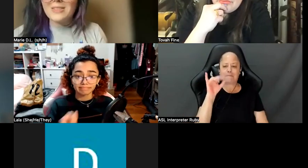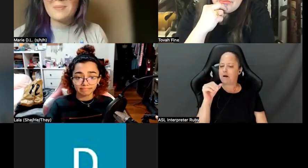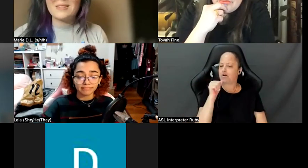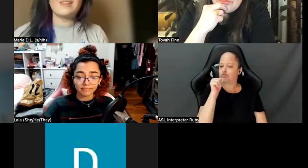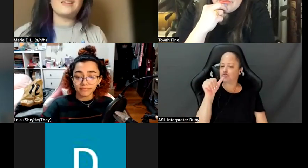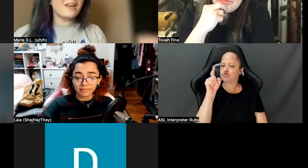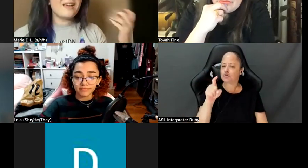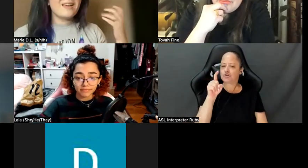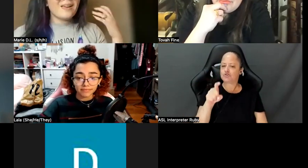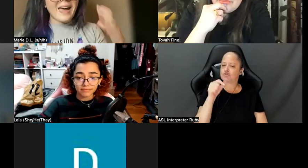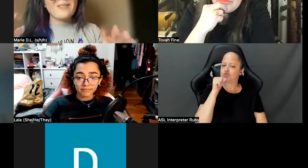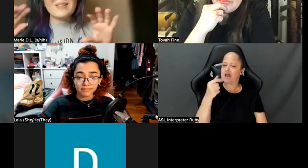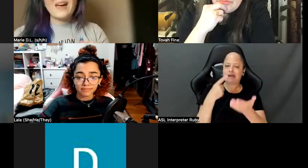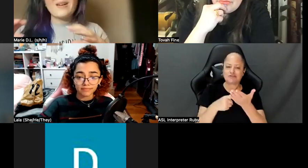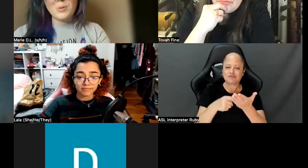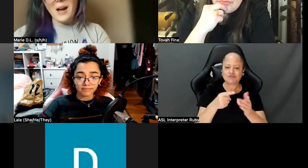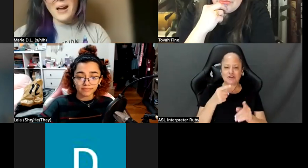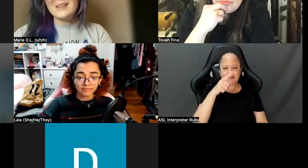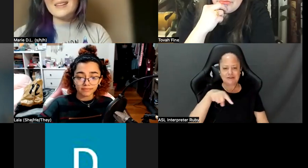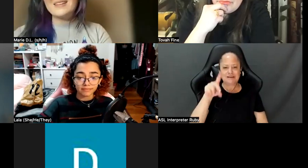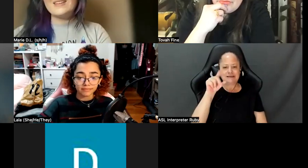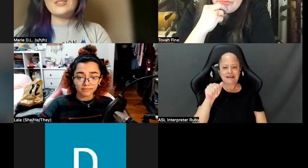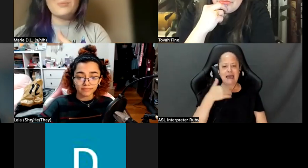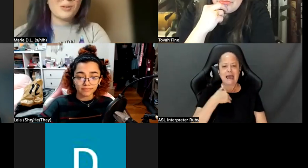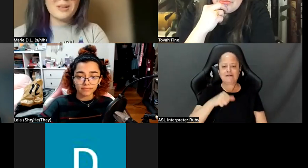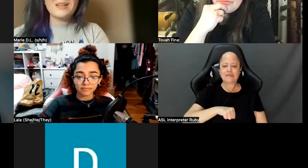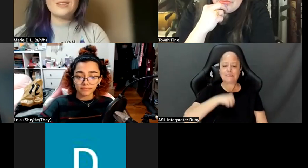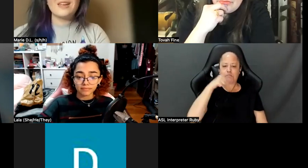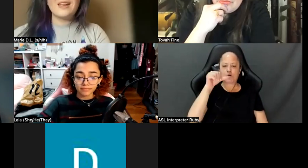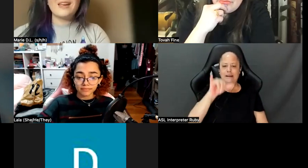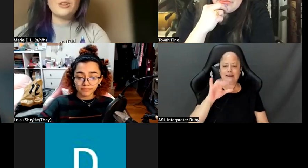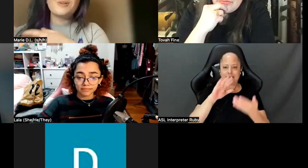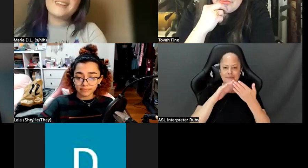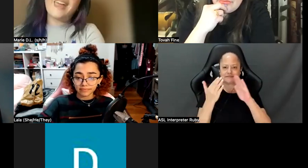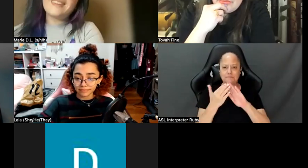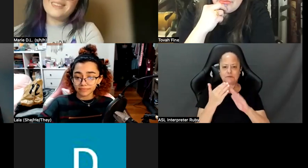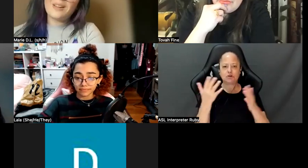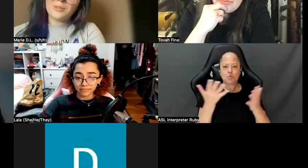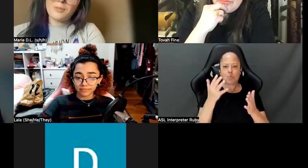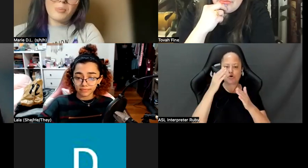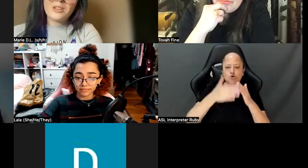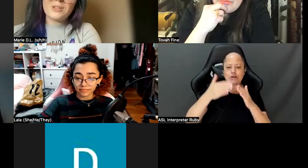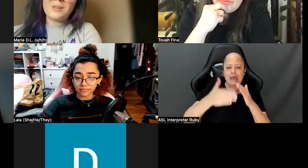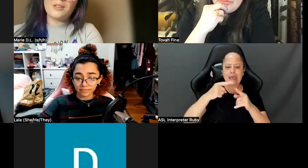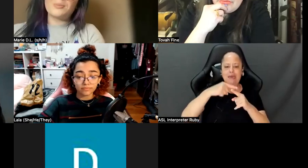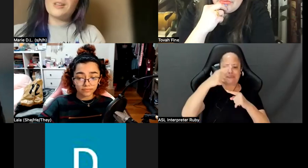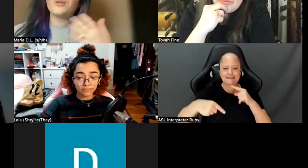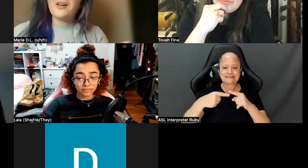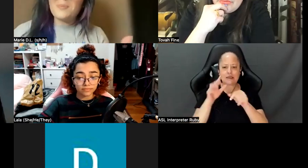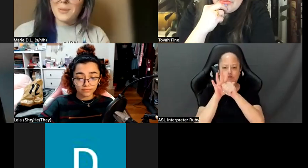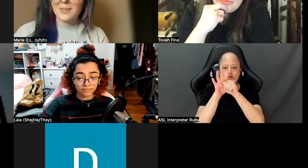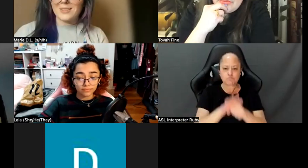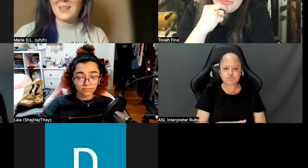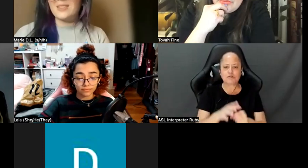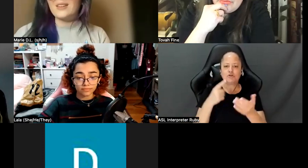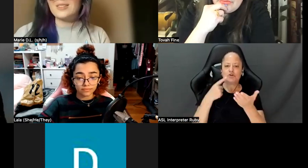about them. It's like having that pride in these communities is what can end the cycles of oppression, because we can talk